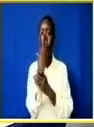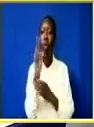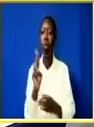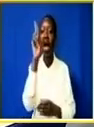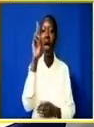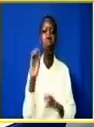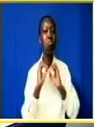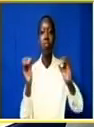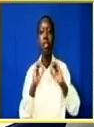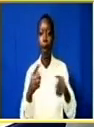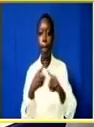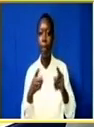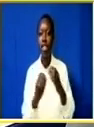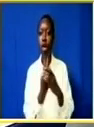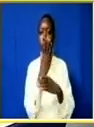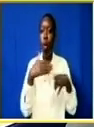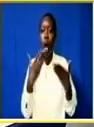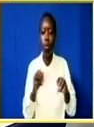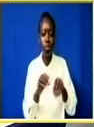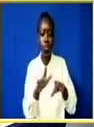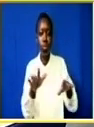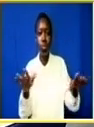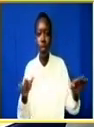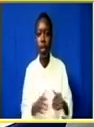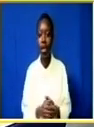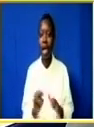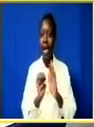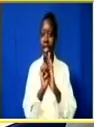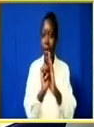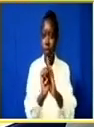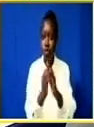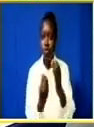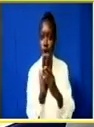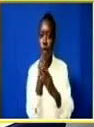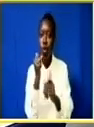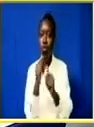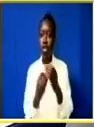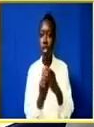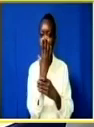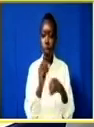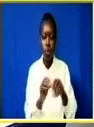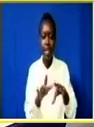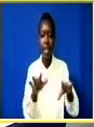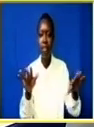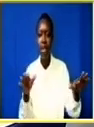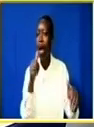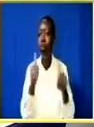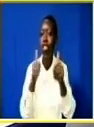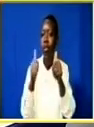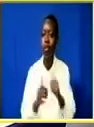Yes. So when you talk about these cover crops, mm-hmm, give me examples of these creeping crops. Mm-hmm. The ones that